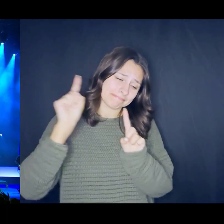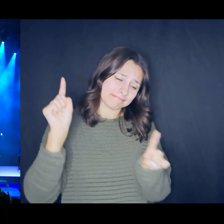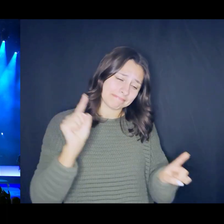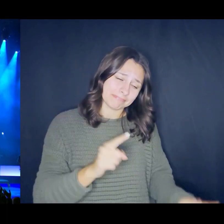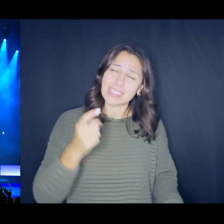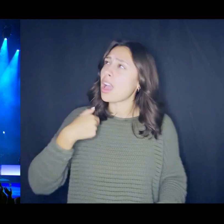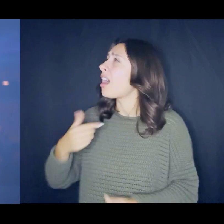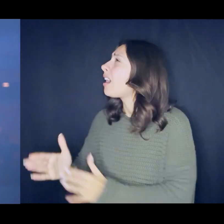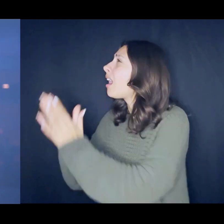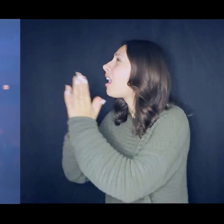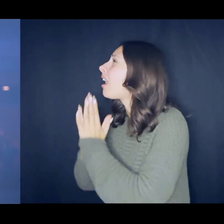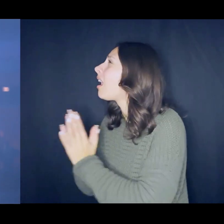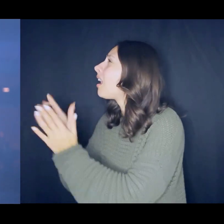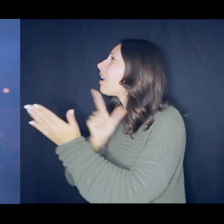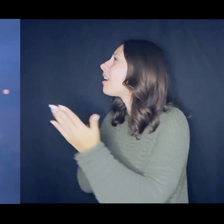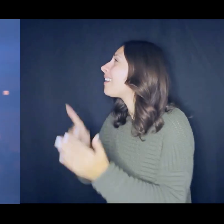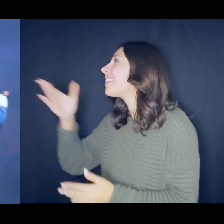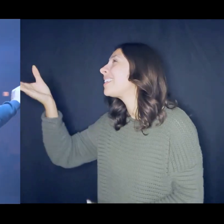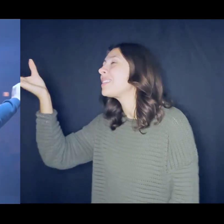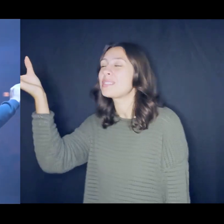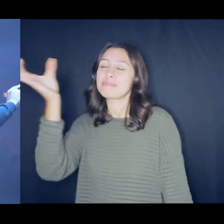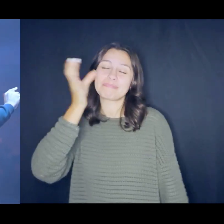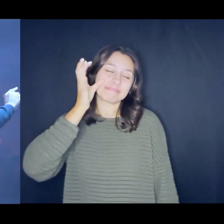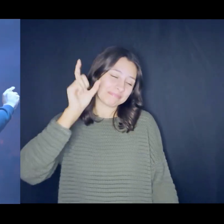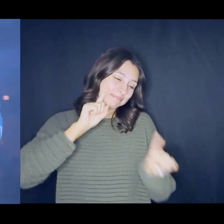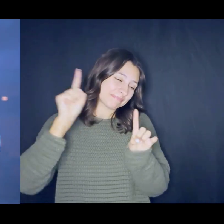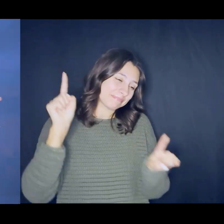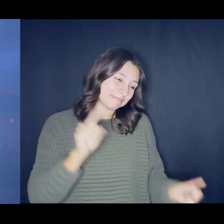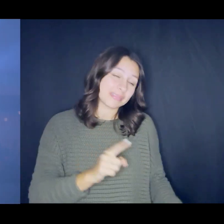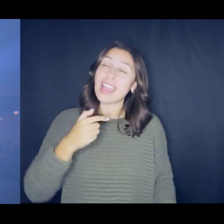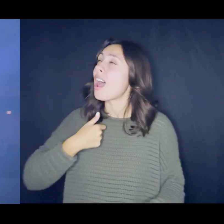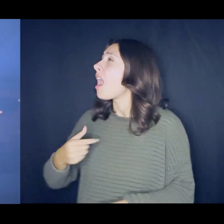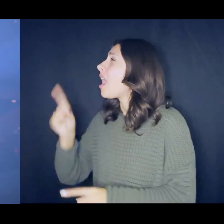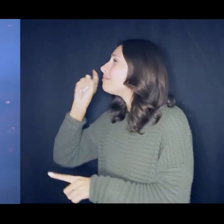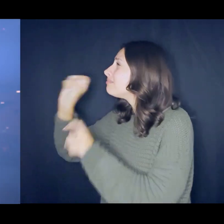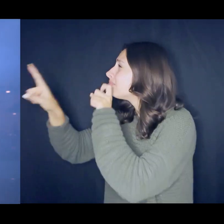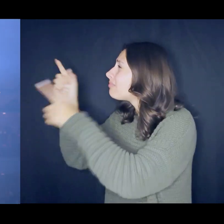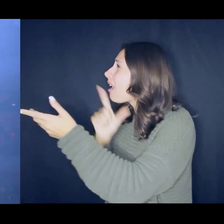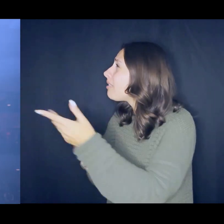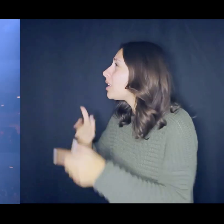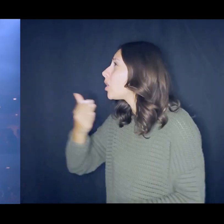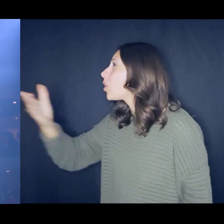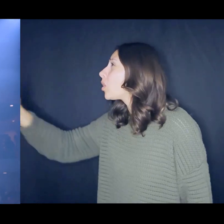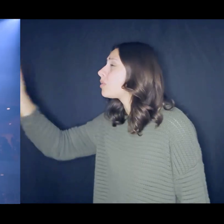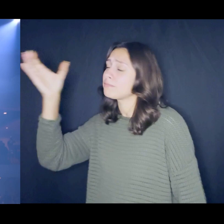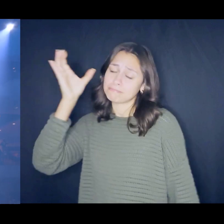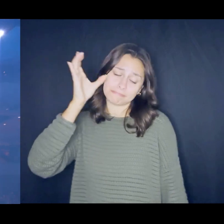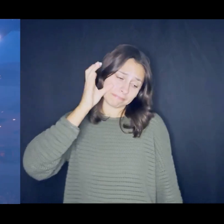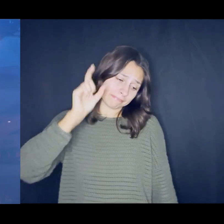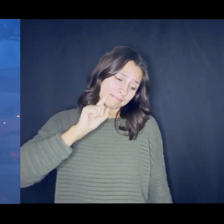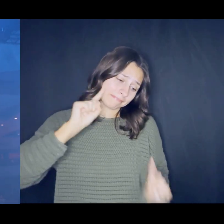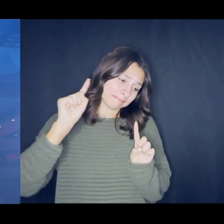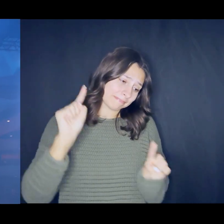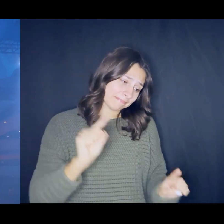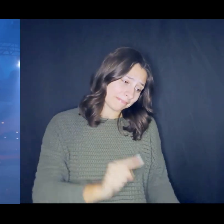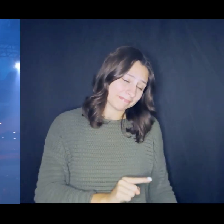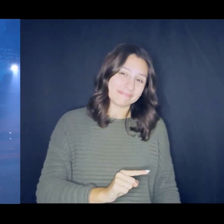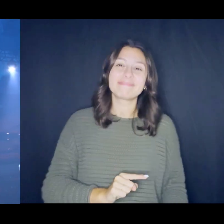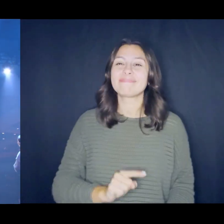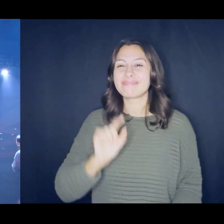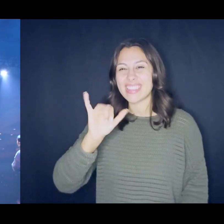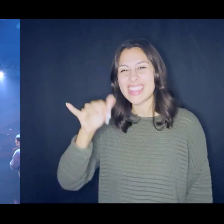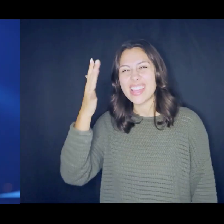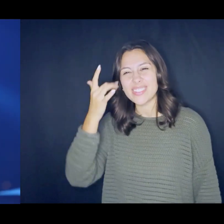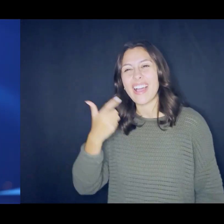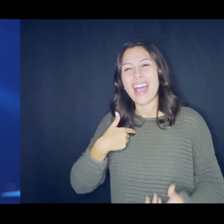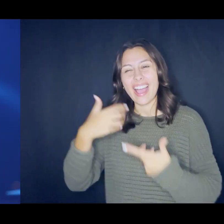Lord, and he heard, and he answered. I sought the Lord, and he heard, and he